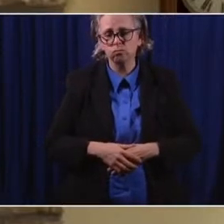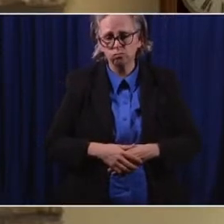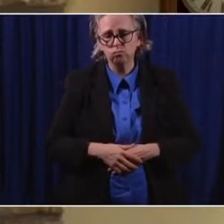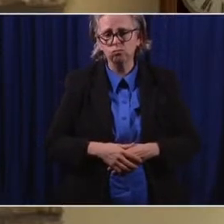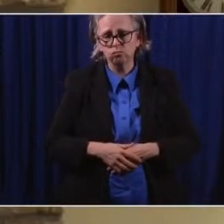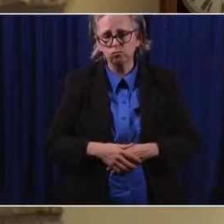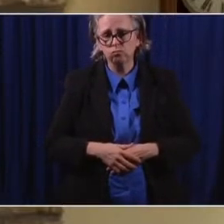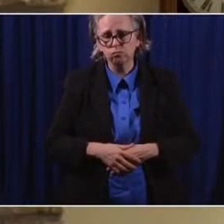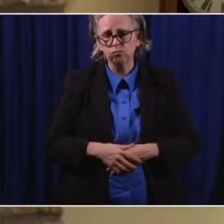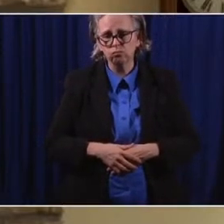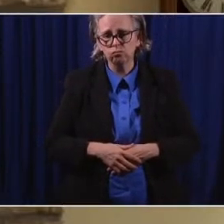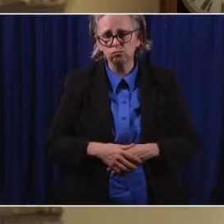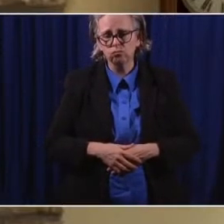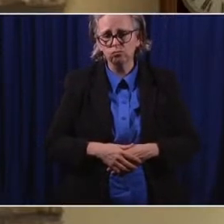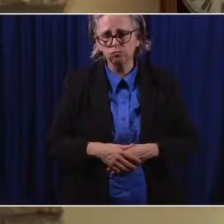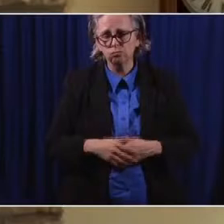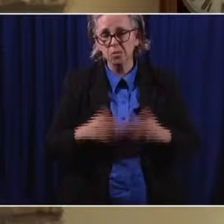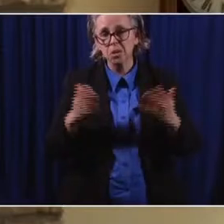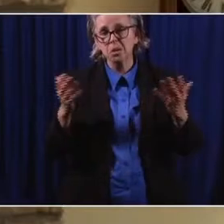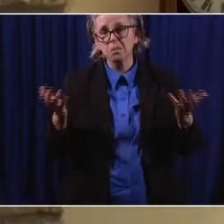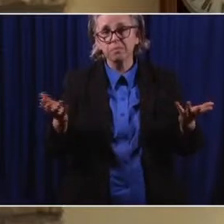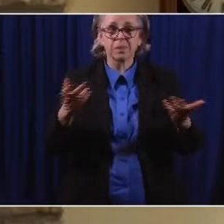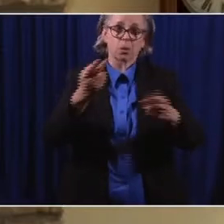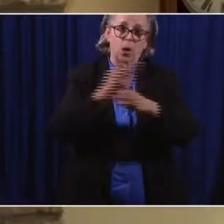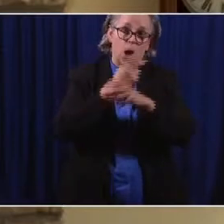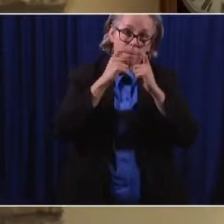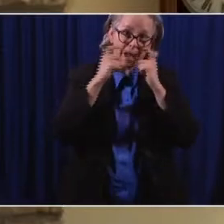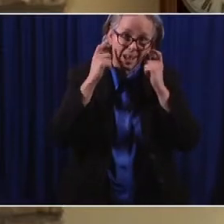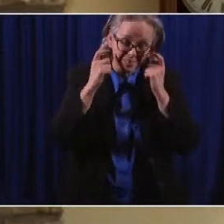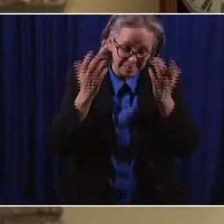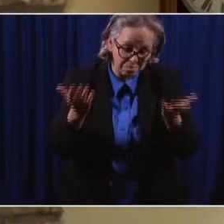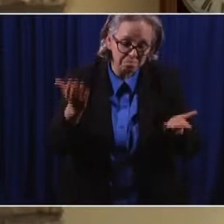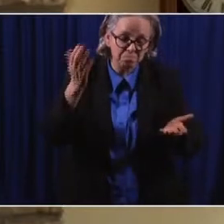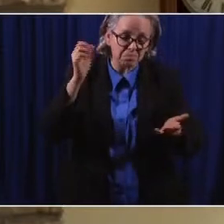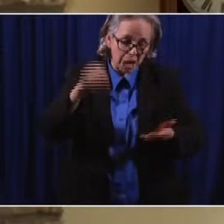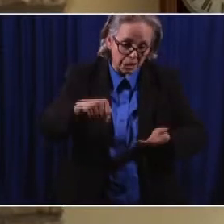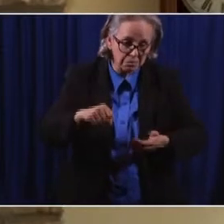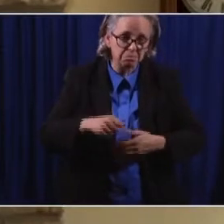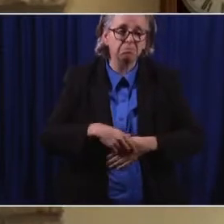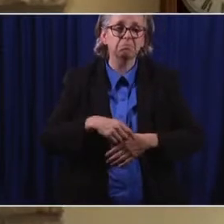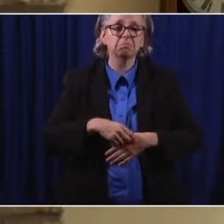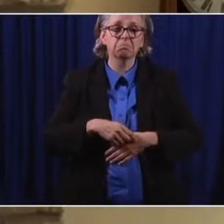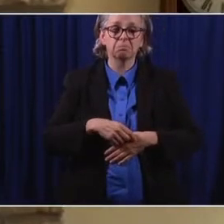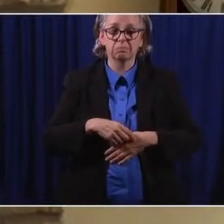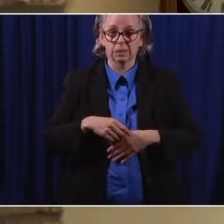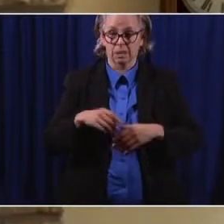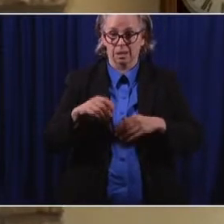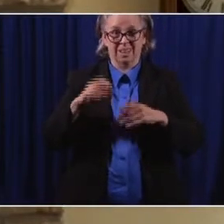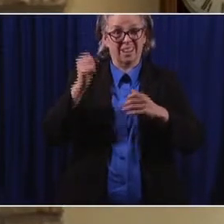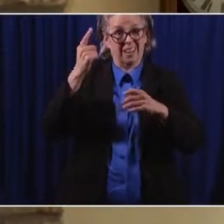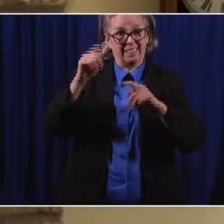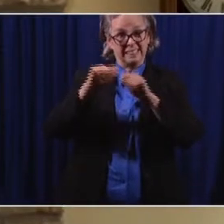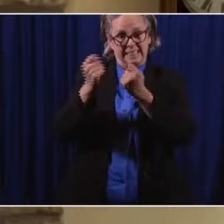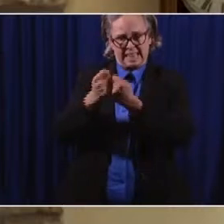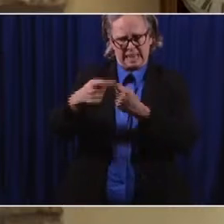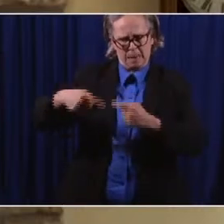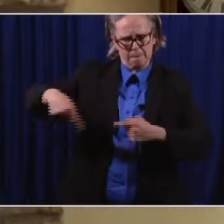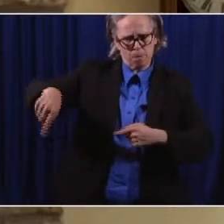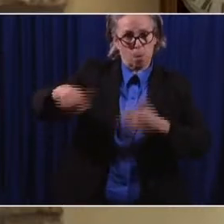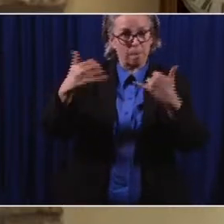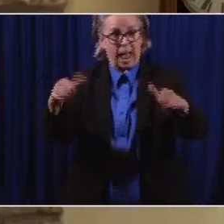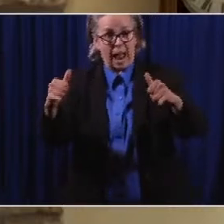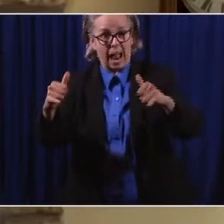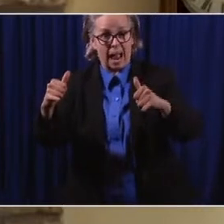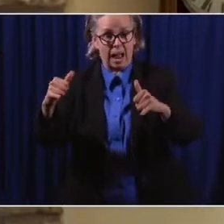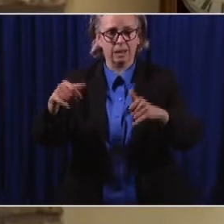the ability to wear a mask, and the team requiring, and the people who run the game,